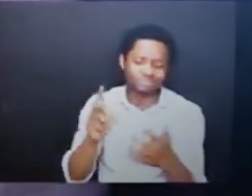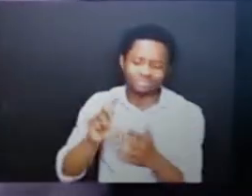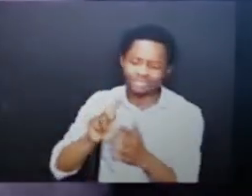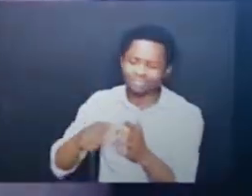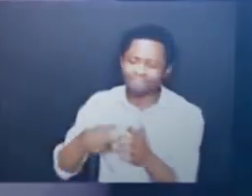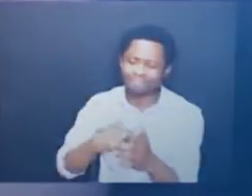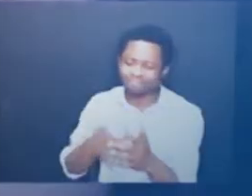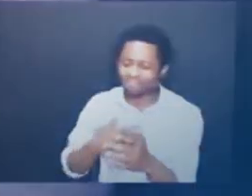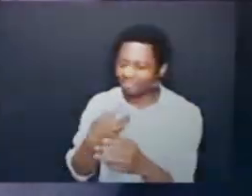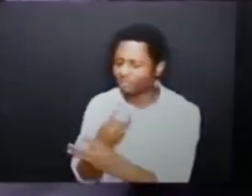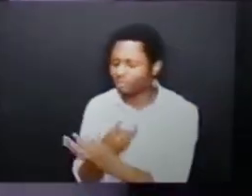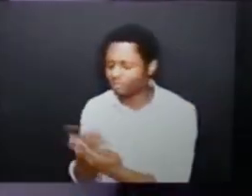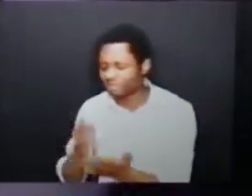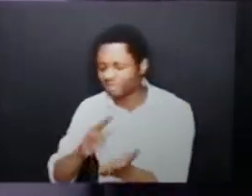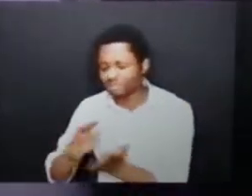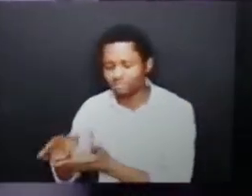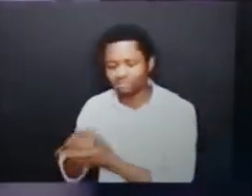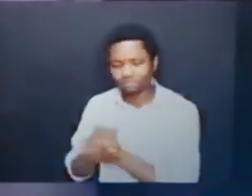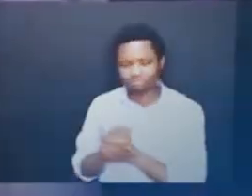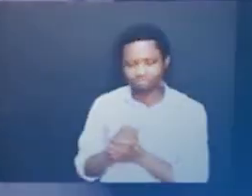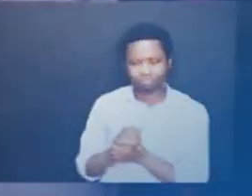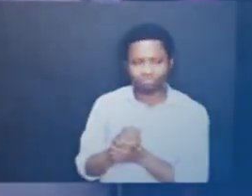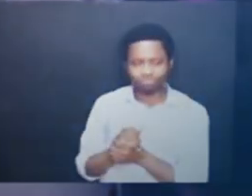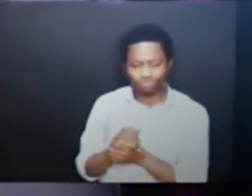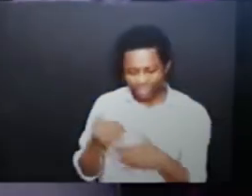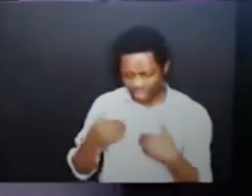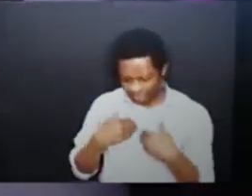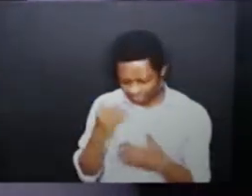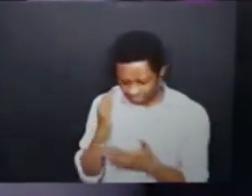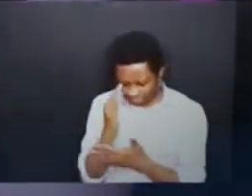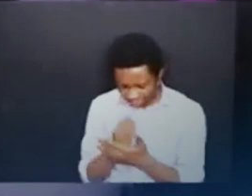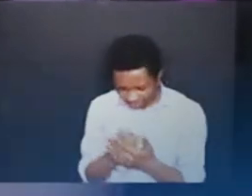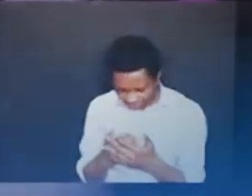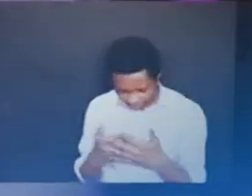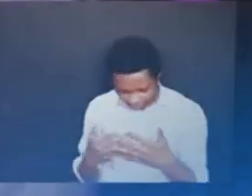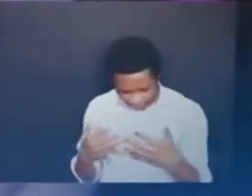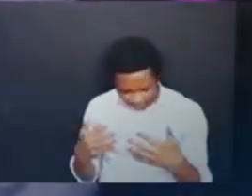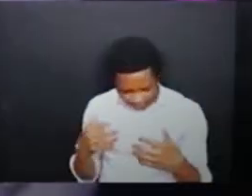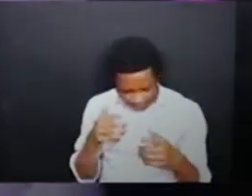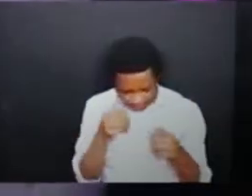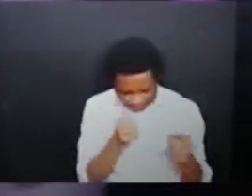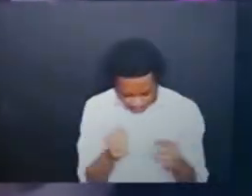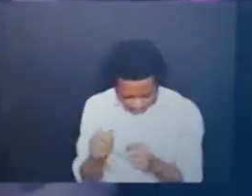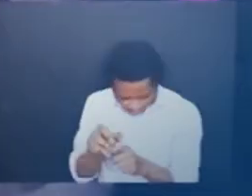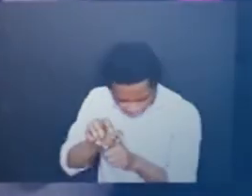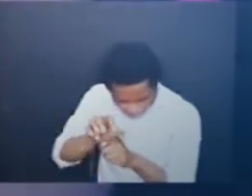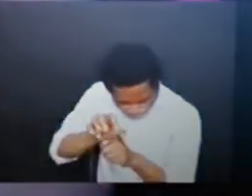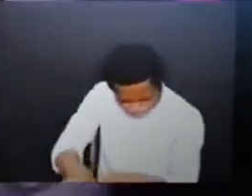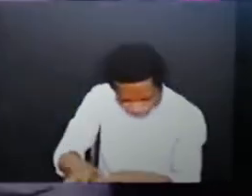competition. There is a paralyzing force called fear.